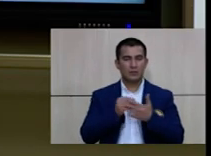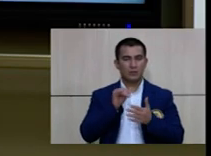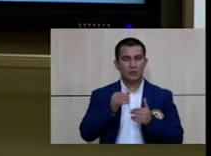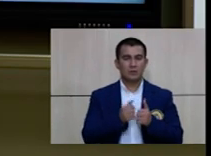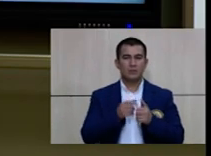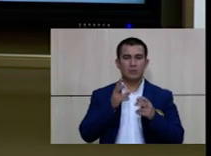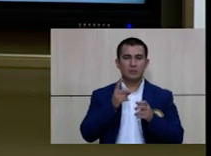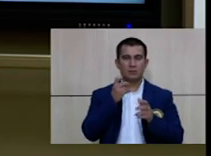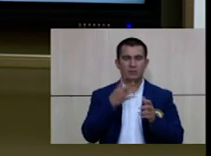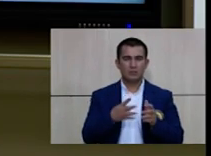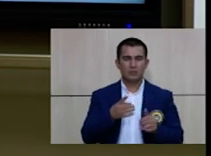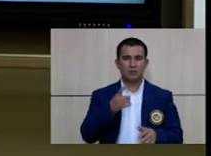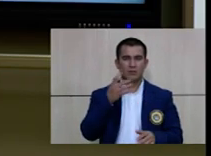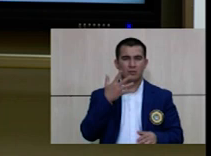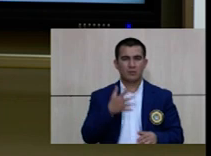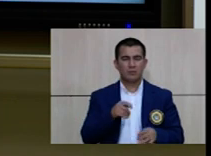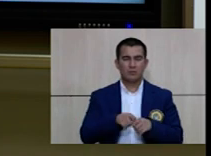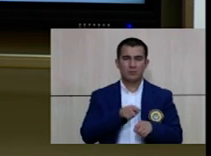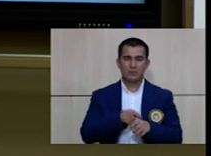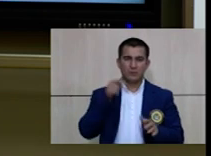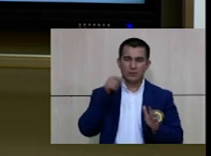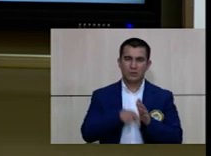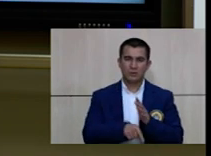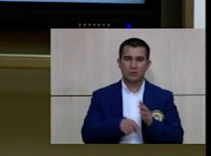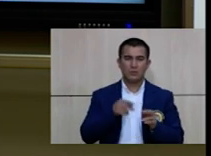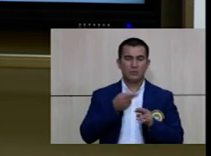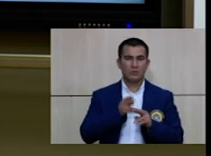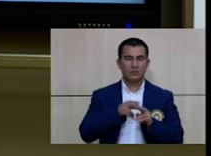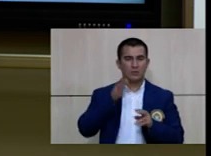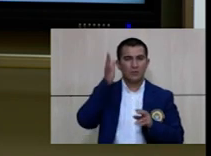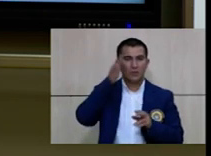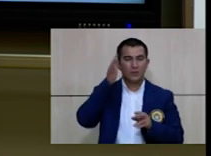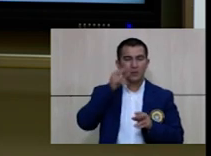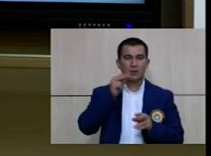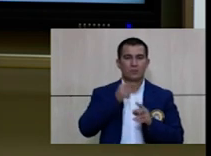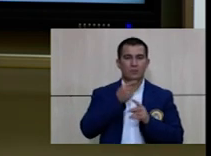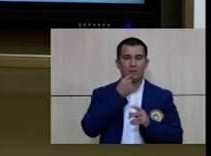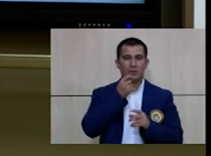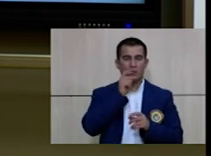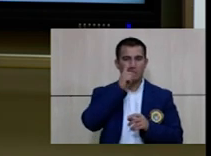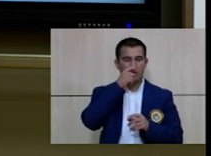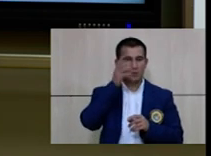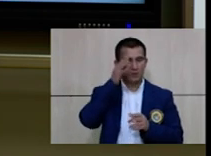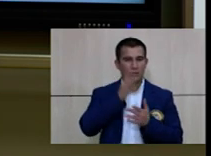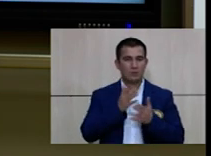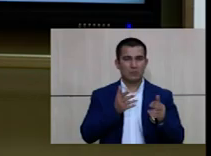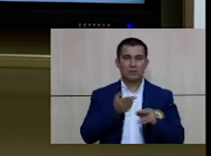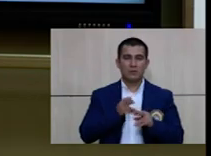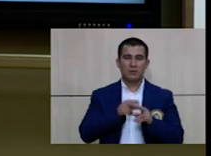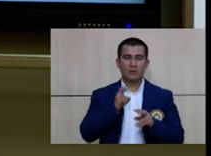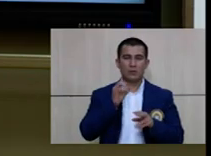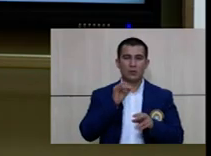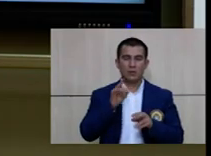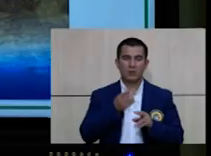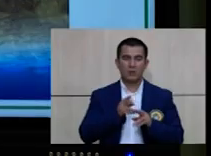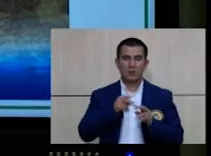orasidagi 140-150 metr chuqurlikdan chuchuk suv chiqadi. Bor davri yotqiziqlari